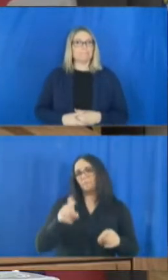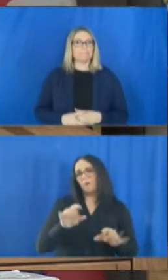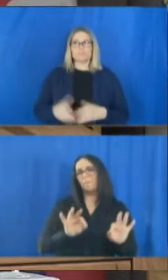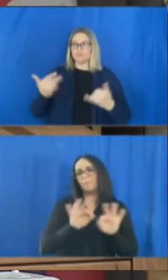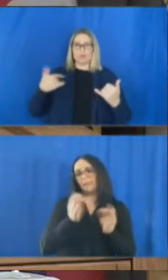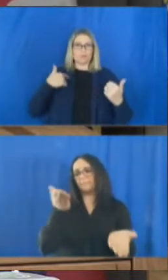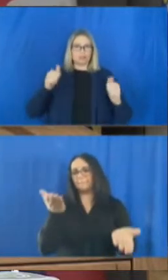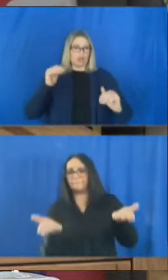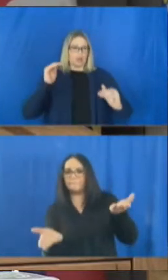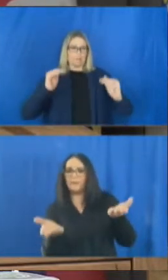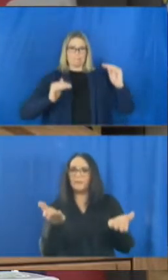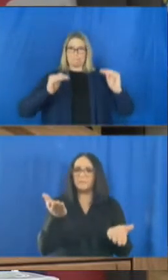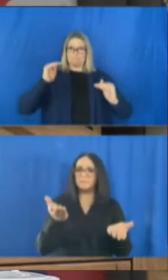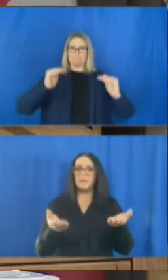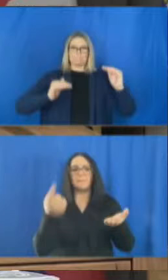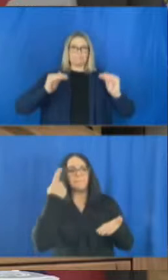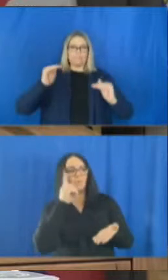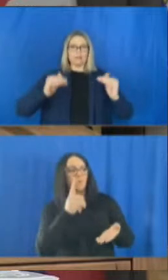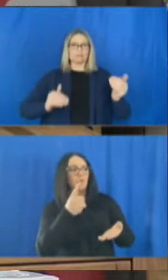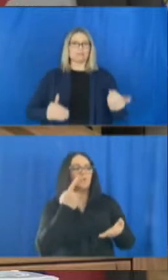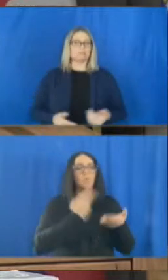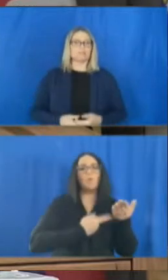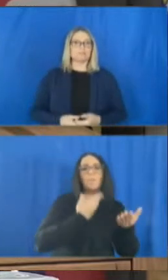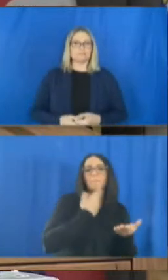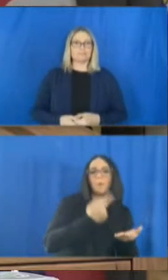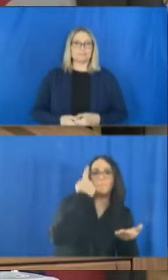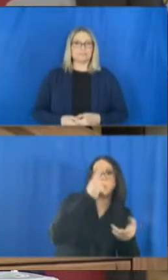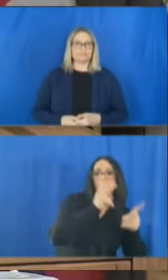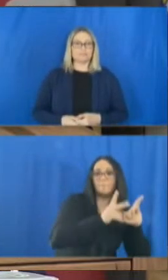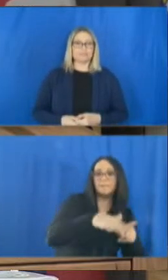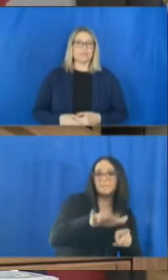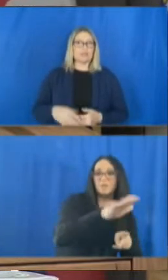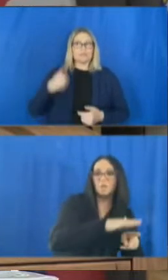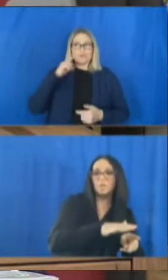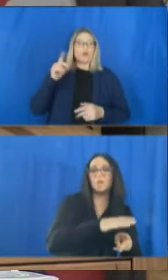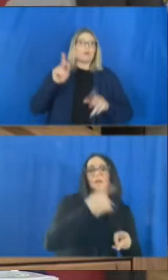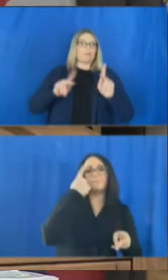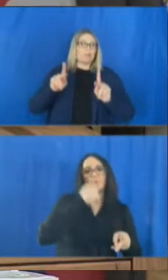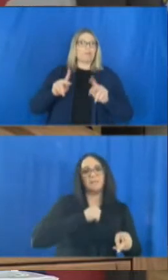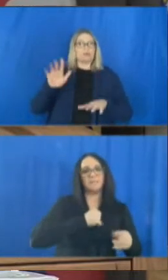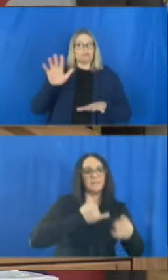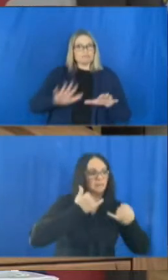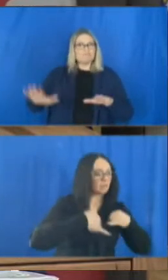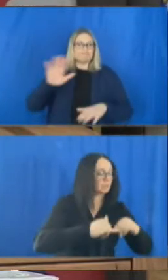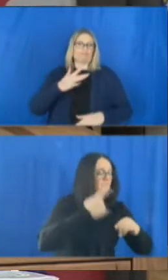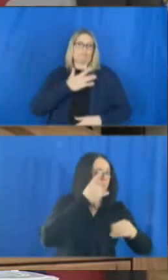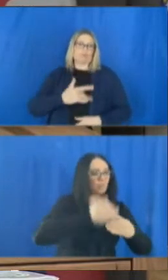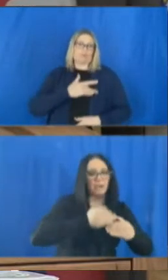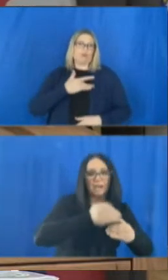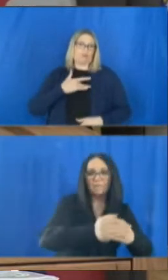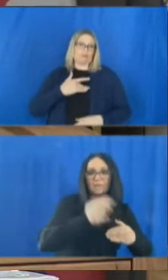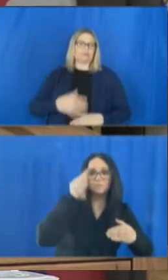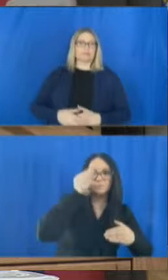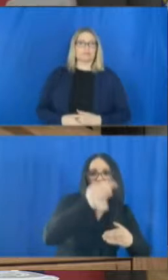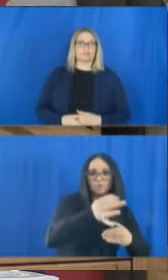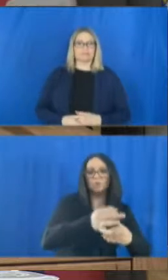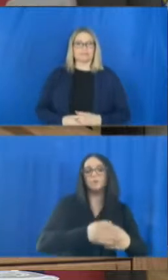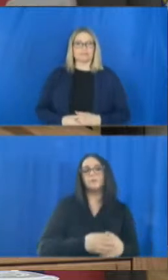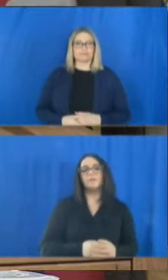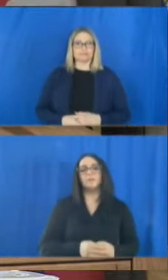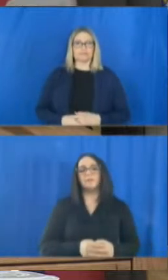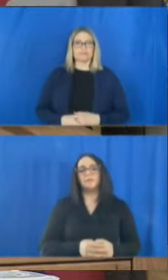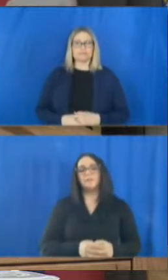becoming increasingly tired of COVID, which makes it even more difficult to follow rules and regulations, which makes it even more of a